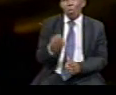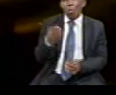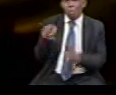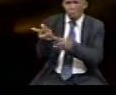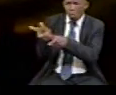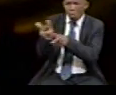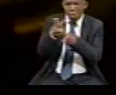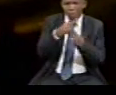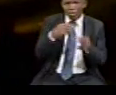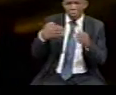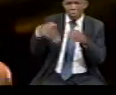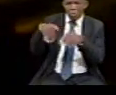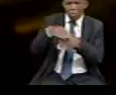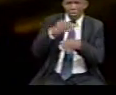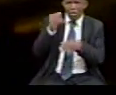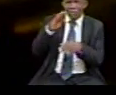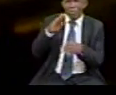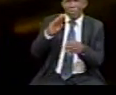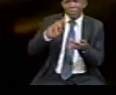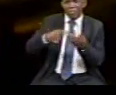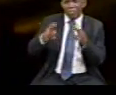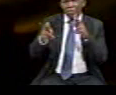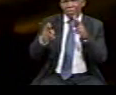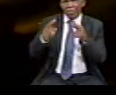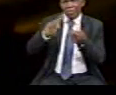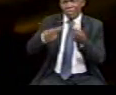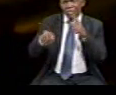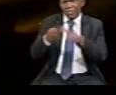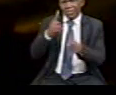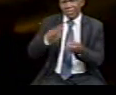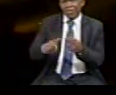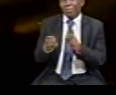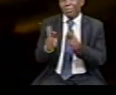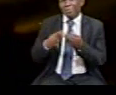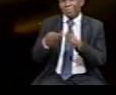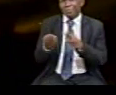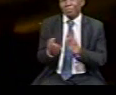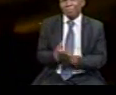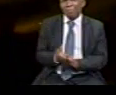over your friendship. Minister, watch over your friendships.